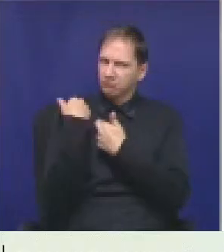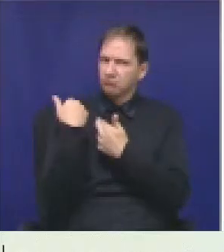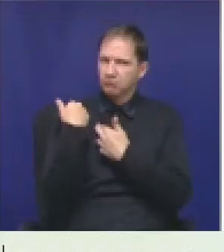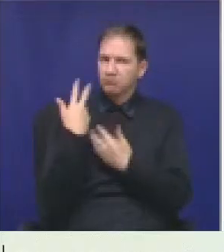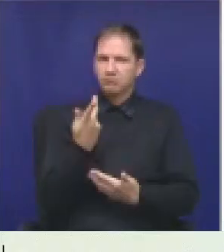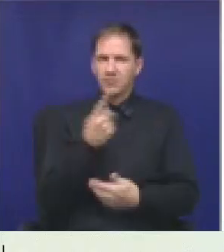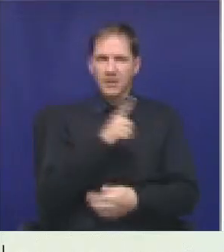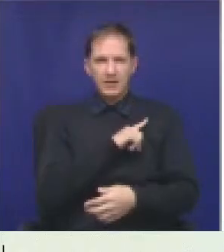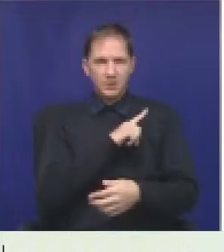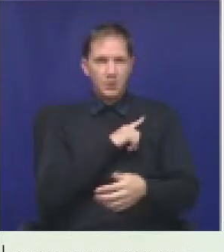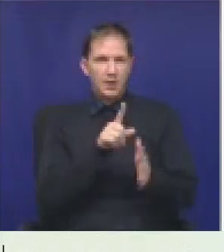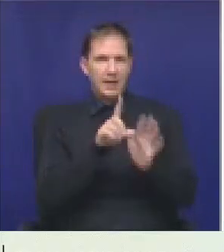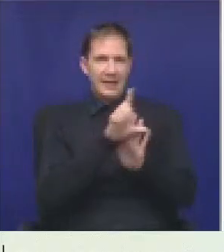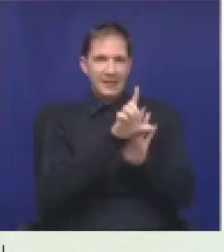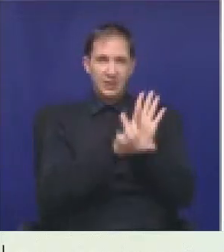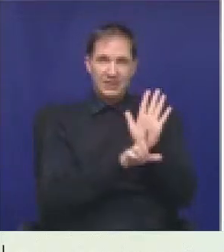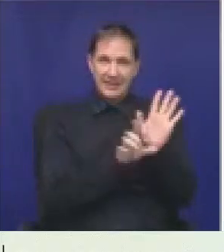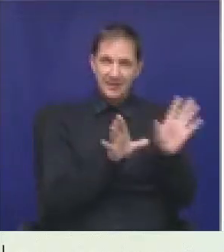by the legislative sector.